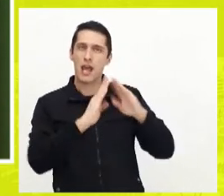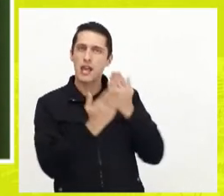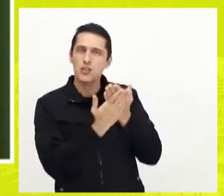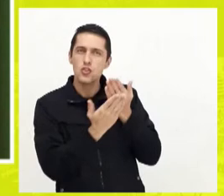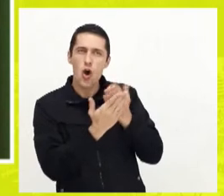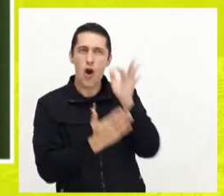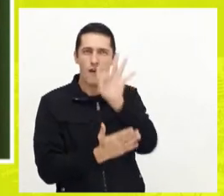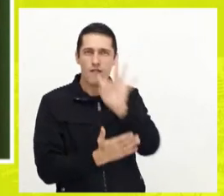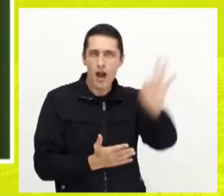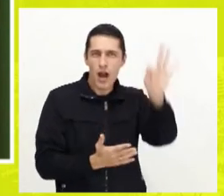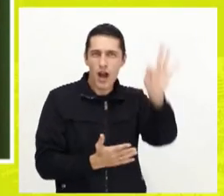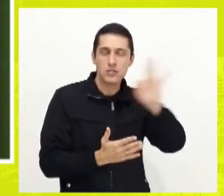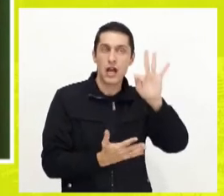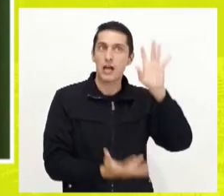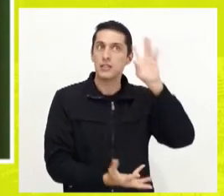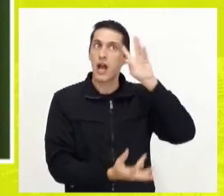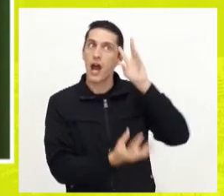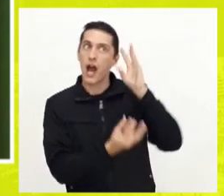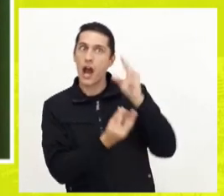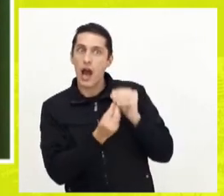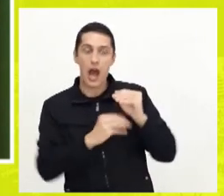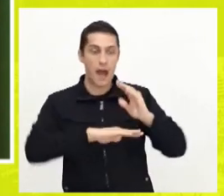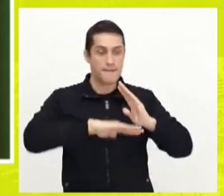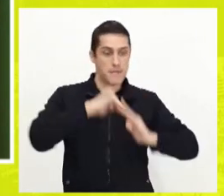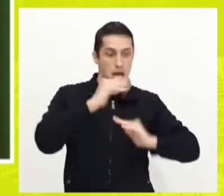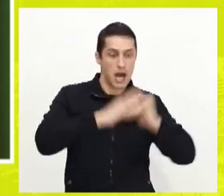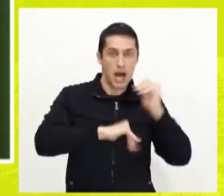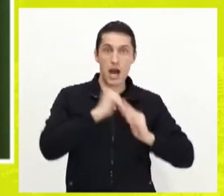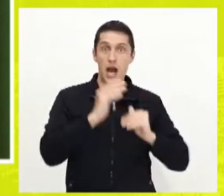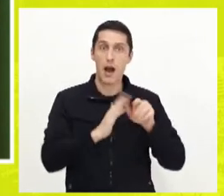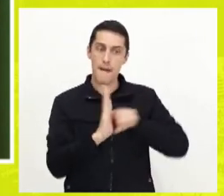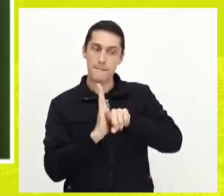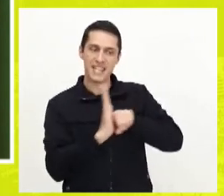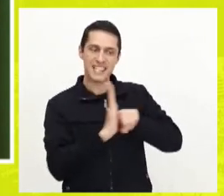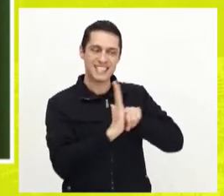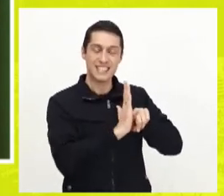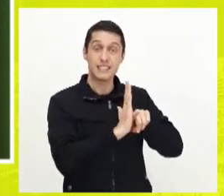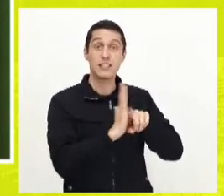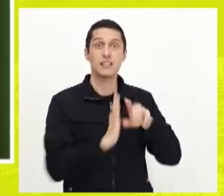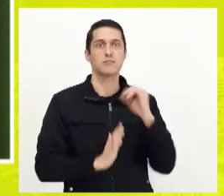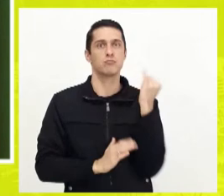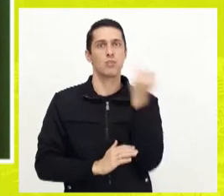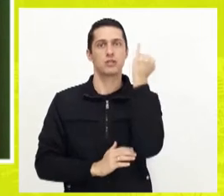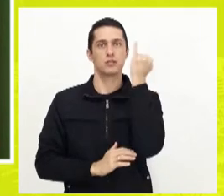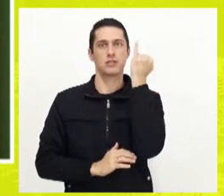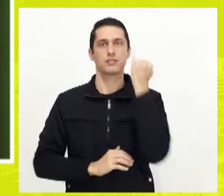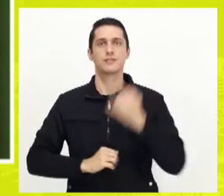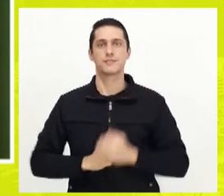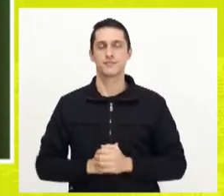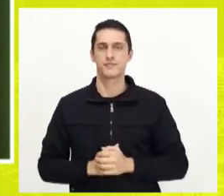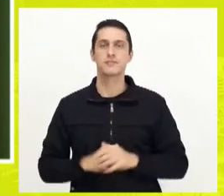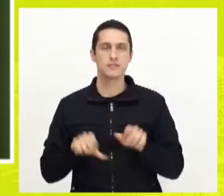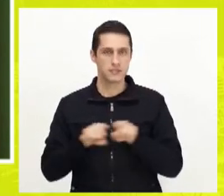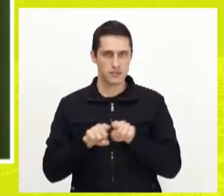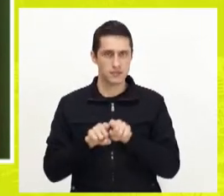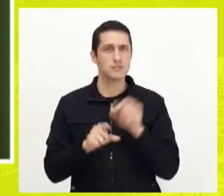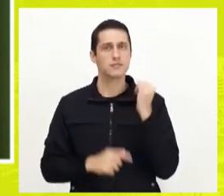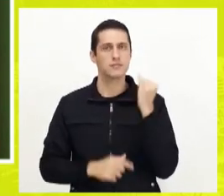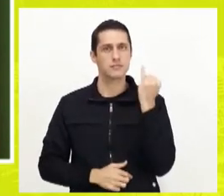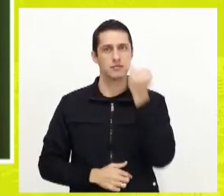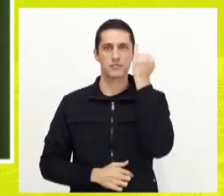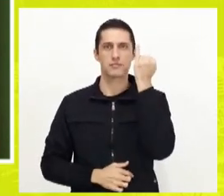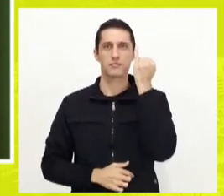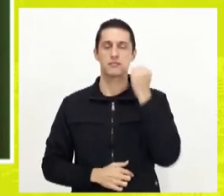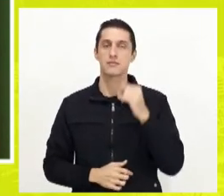uh conclusions on the practices that we must adopt this this is vital it's also vital and